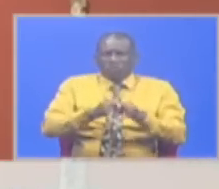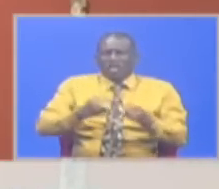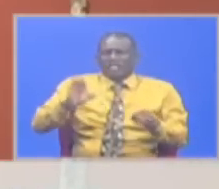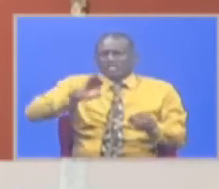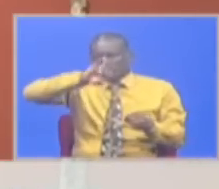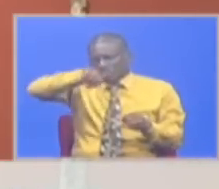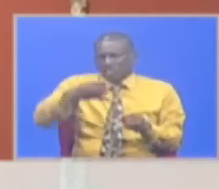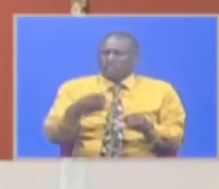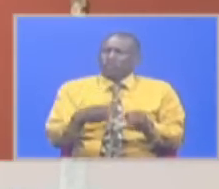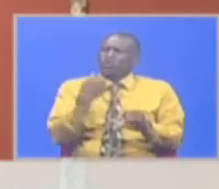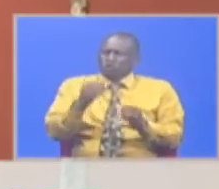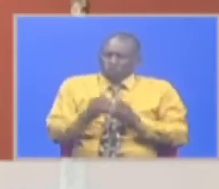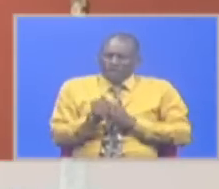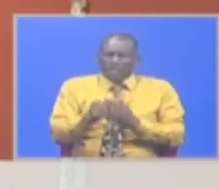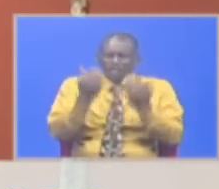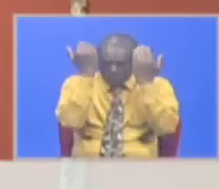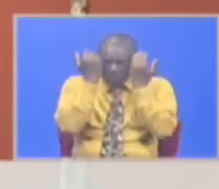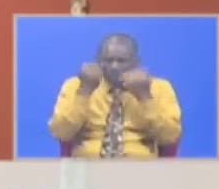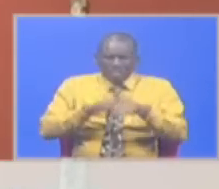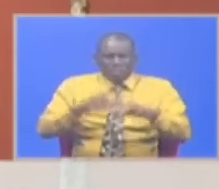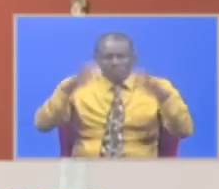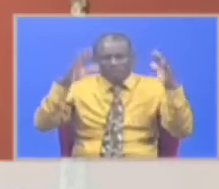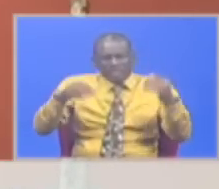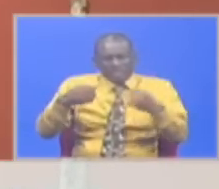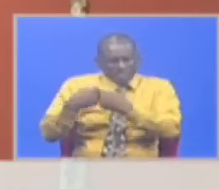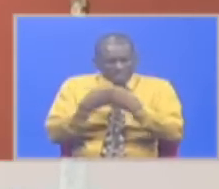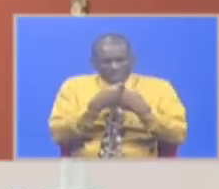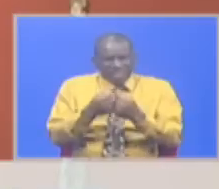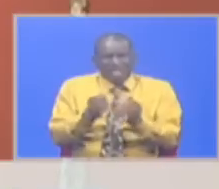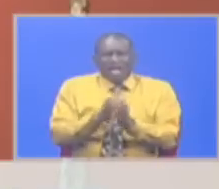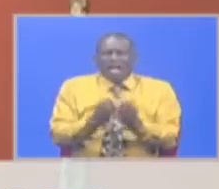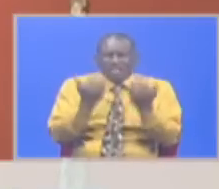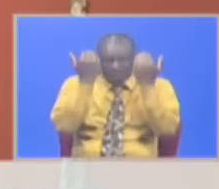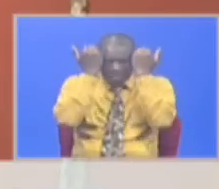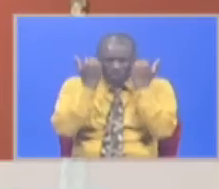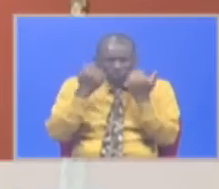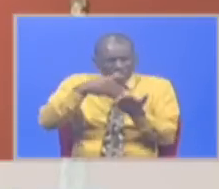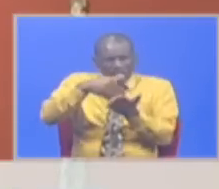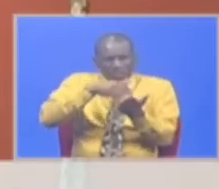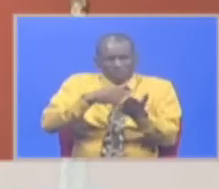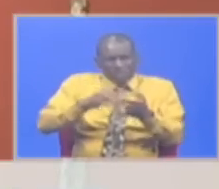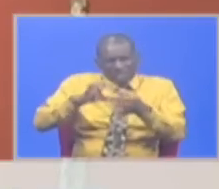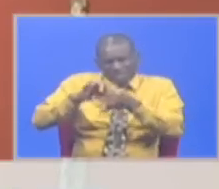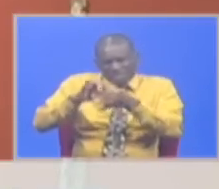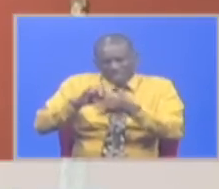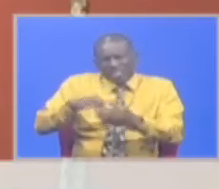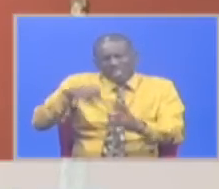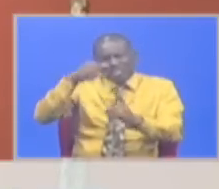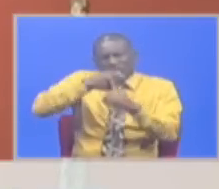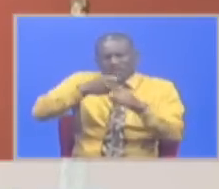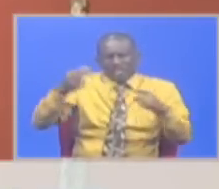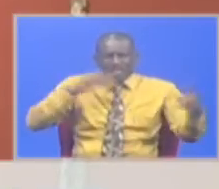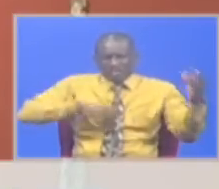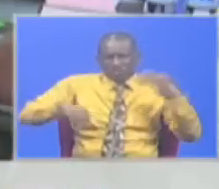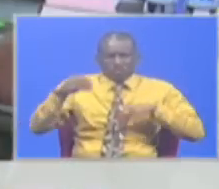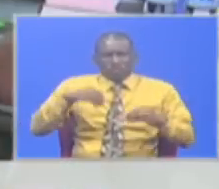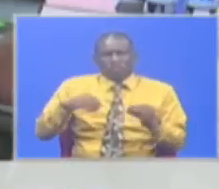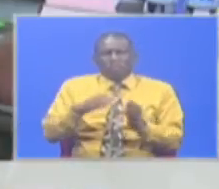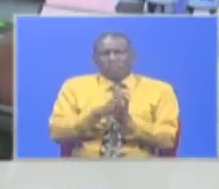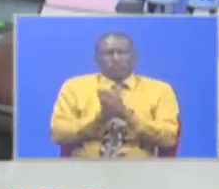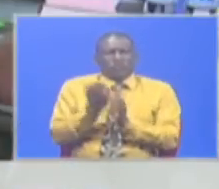great division. And then there's also that notion that the judiciary is the weakest link in the fight against corruption. Here's my report.